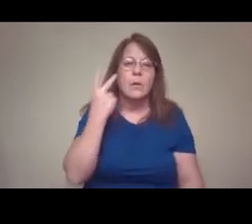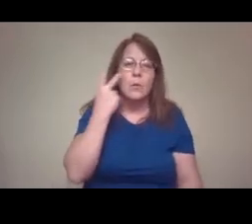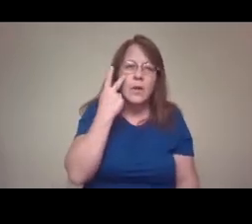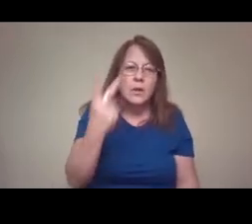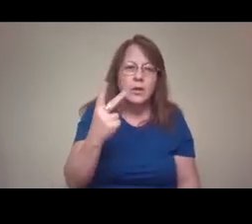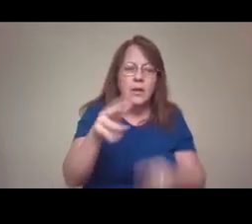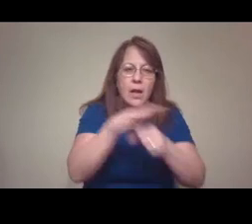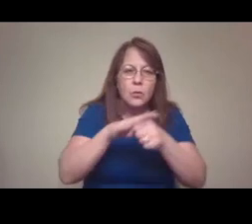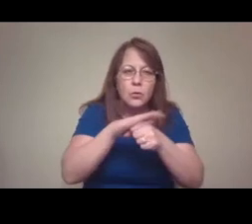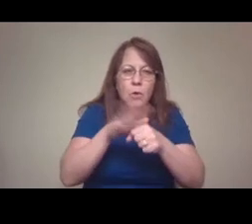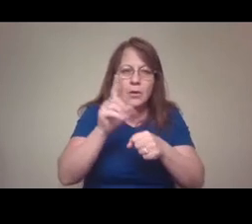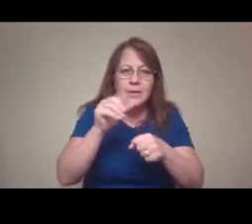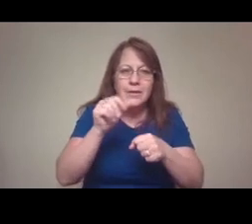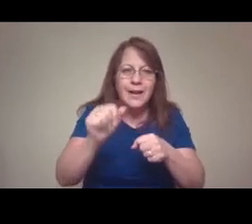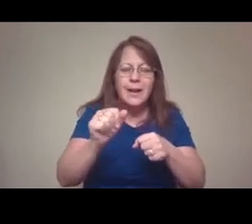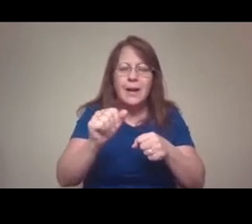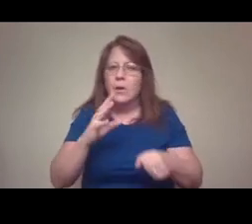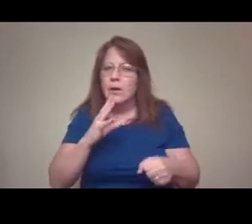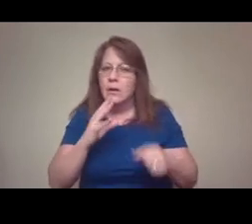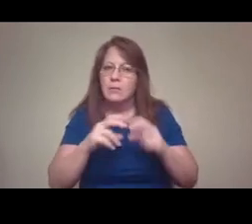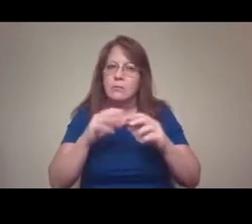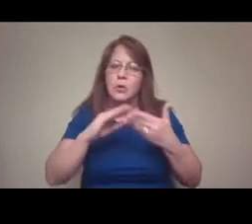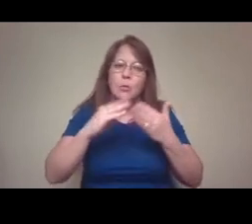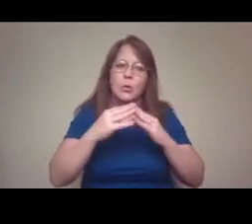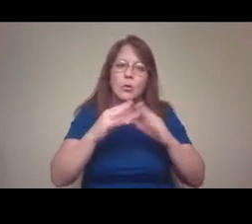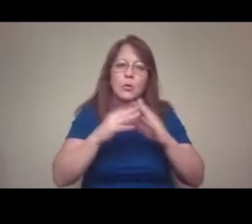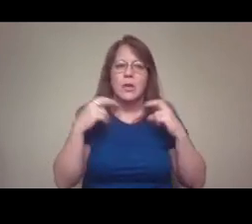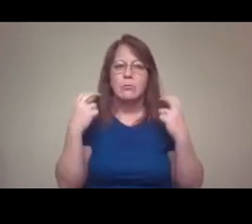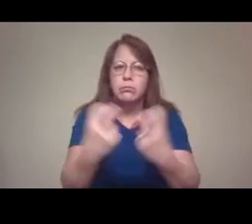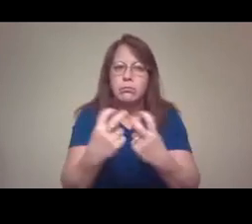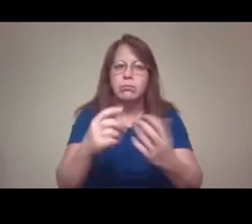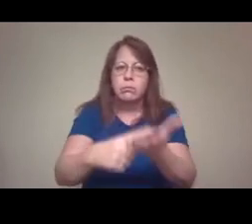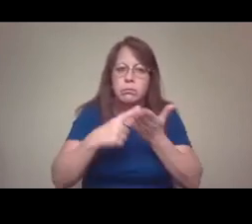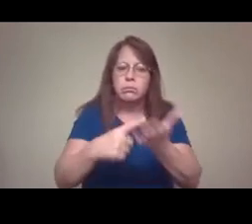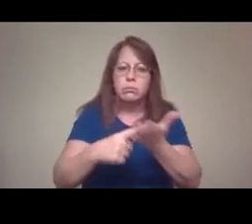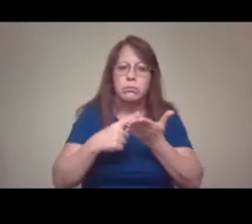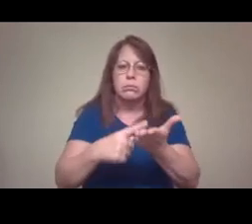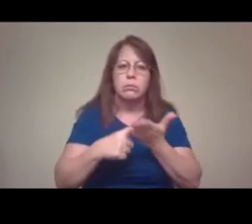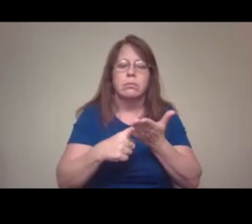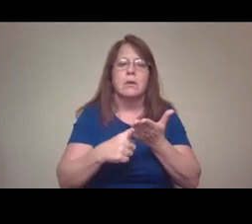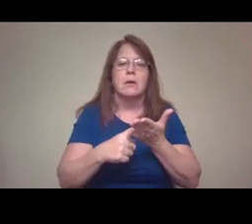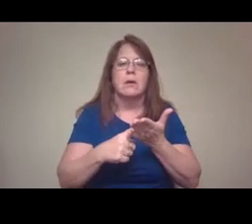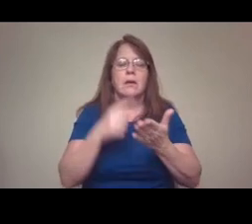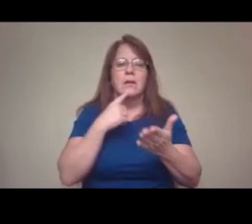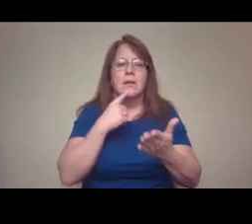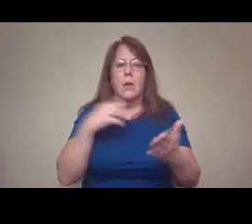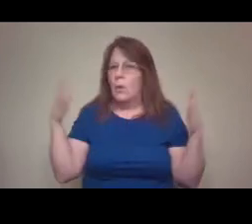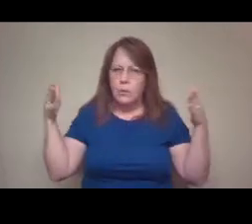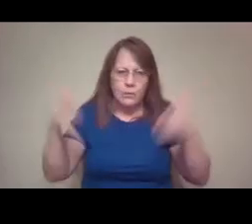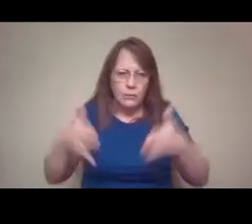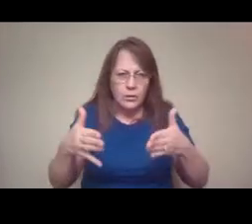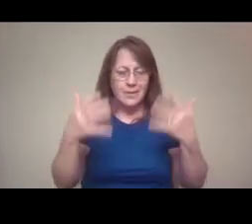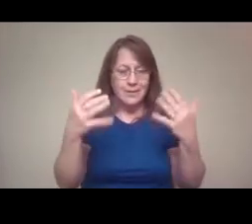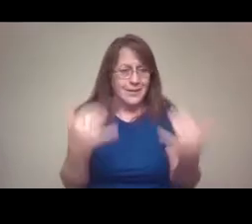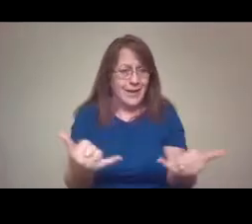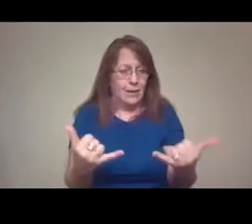held community conversations so that we could determine what risk and protective factors we could focus on now. And what